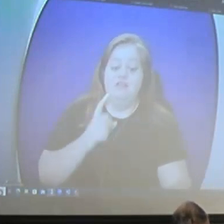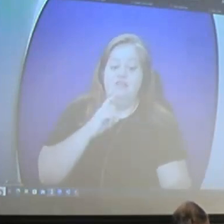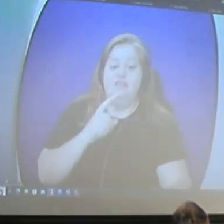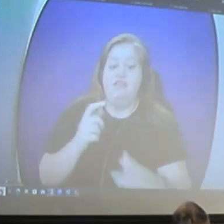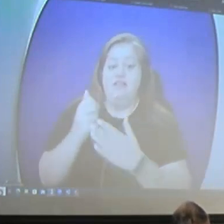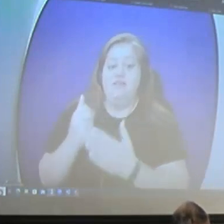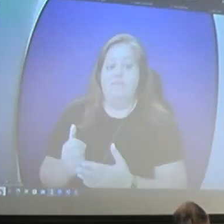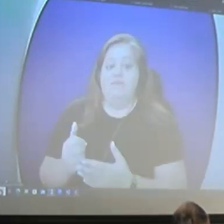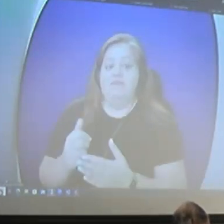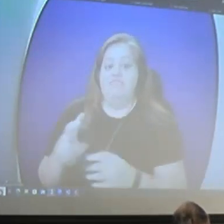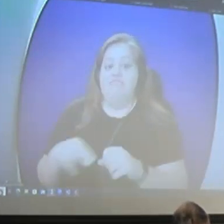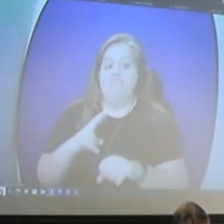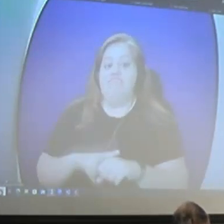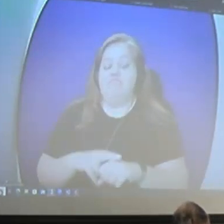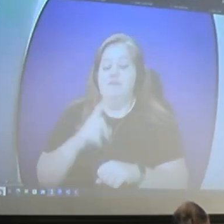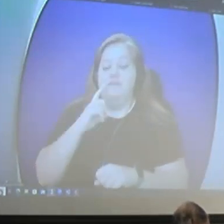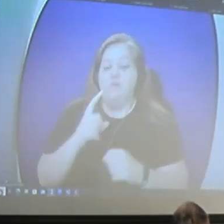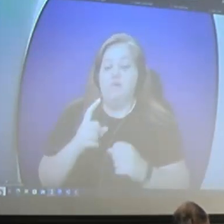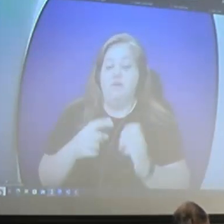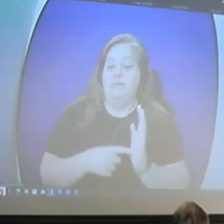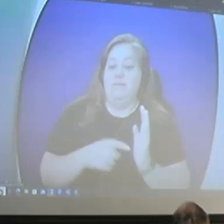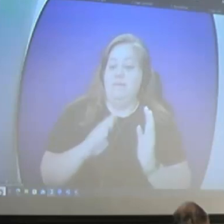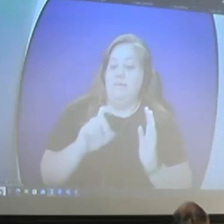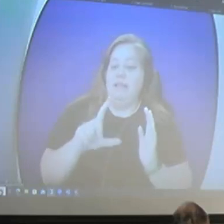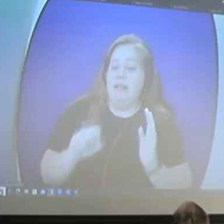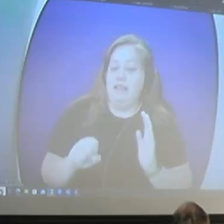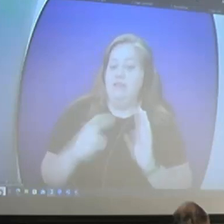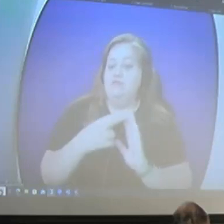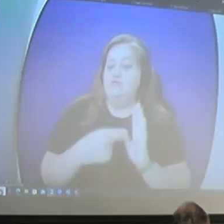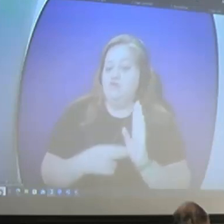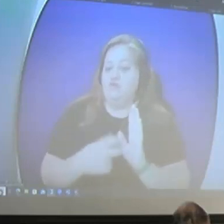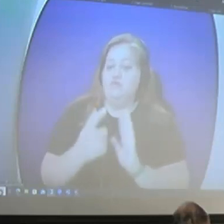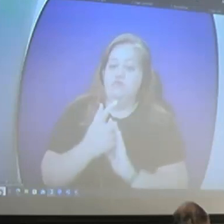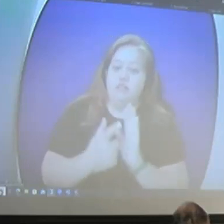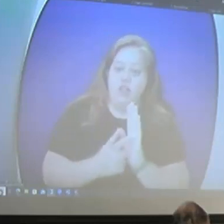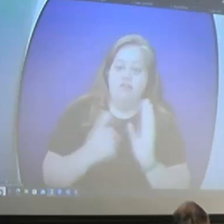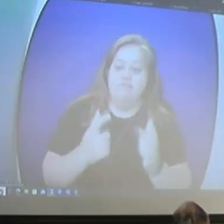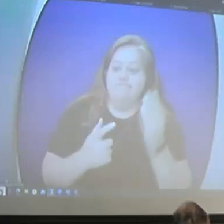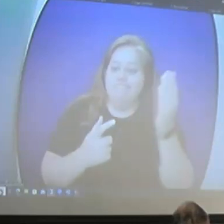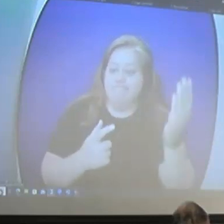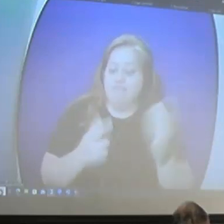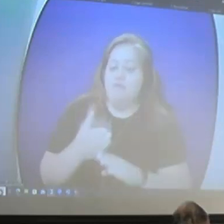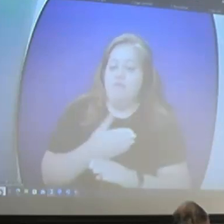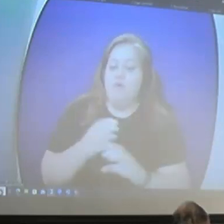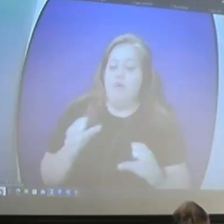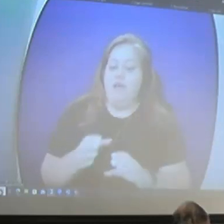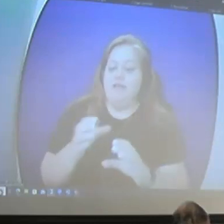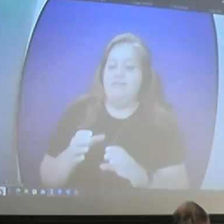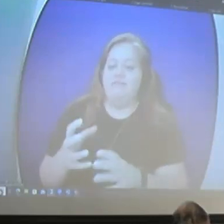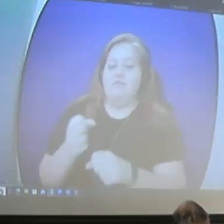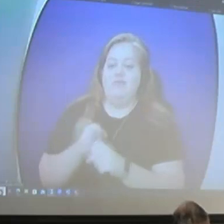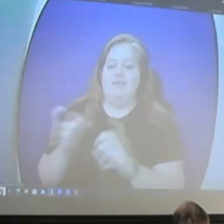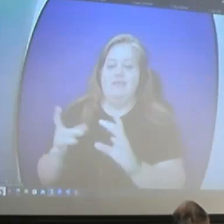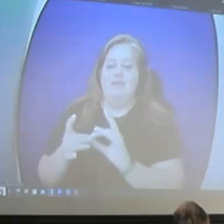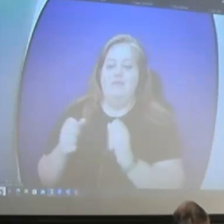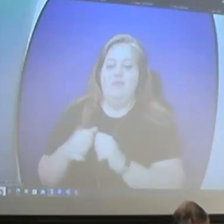approaching assistance on bills, to proactive programs, getting in homes and providing them assistance with plumbers to satisfy leaks that are